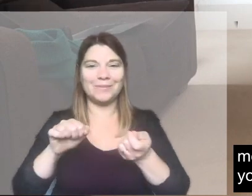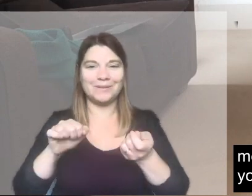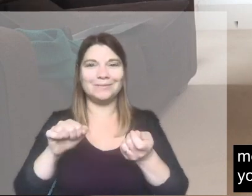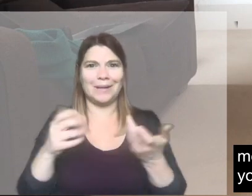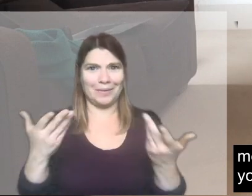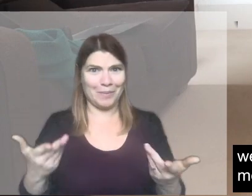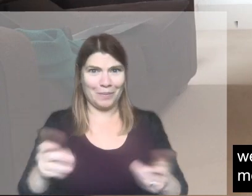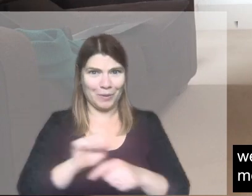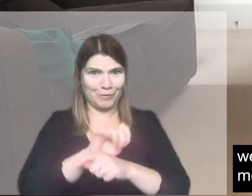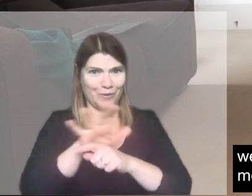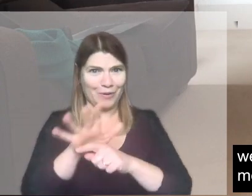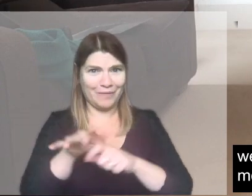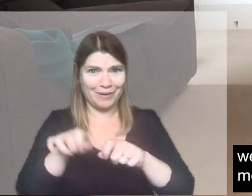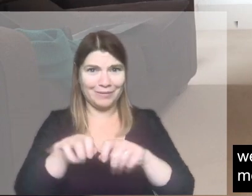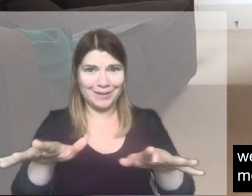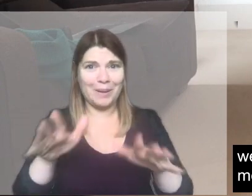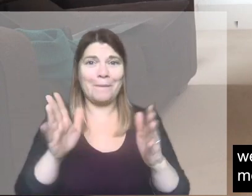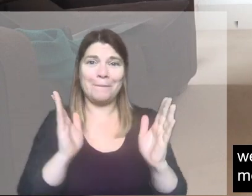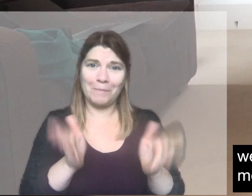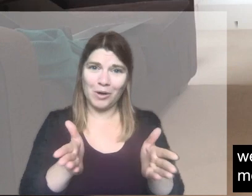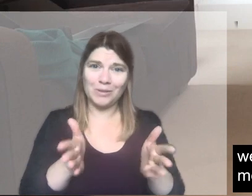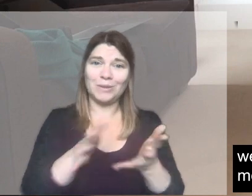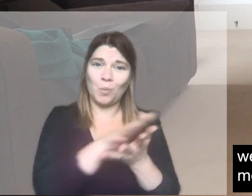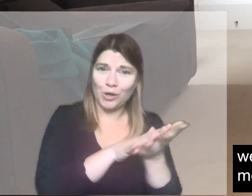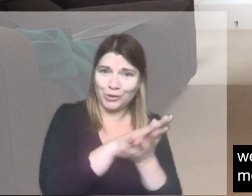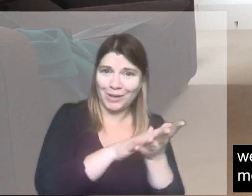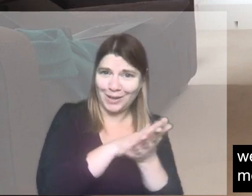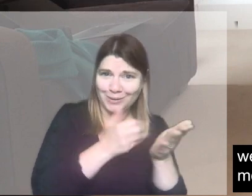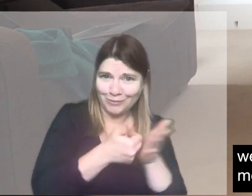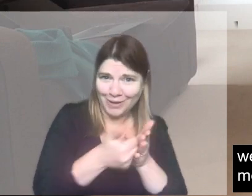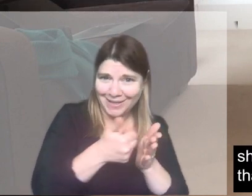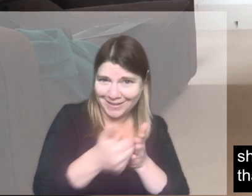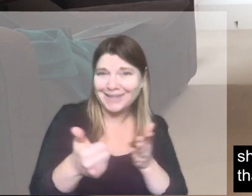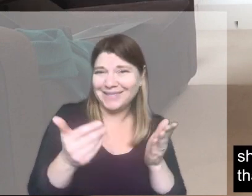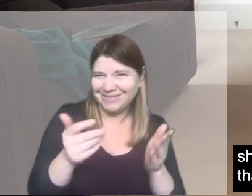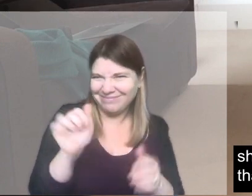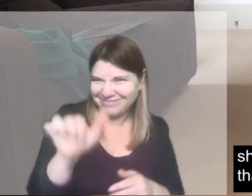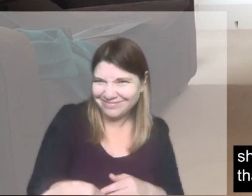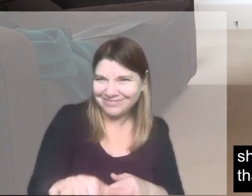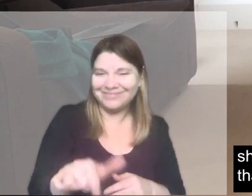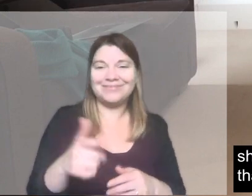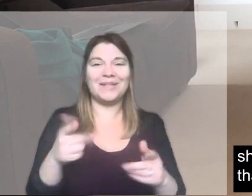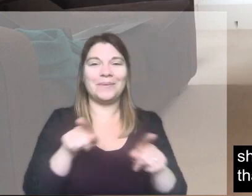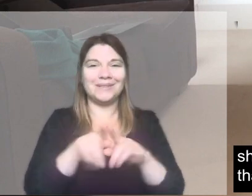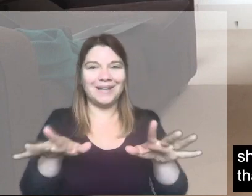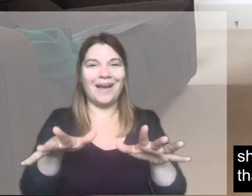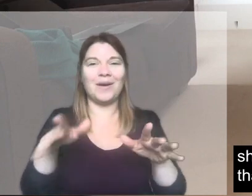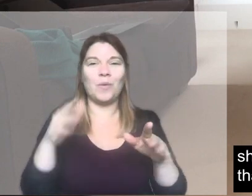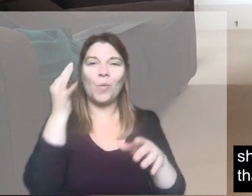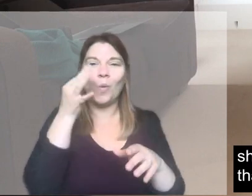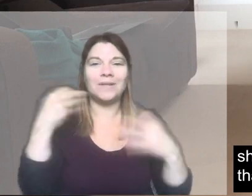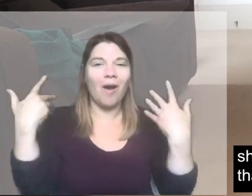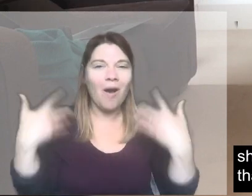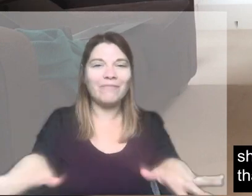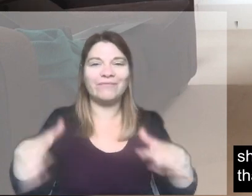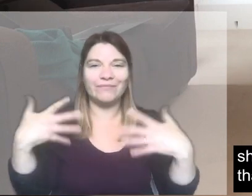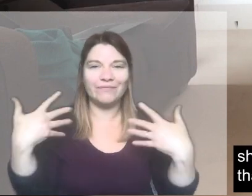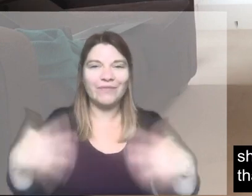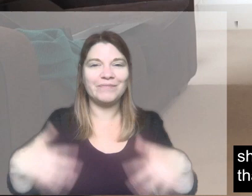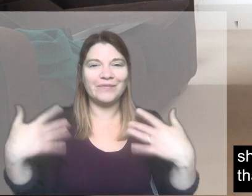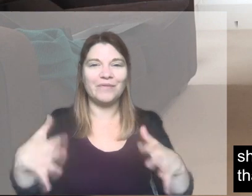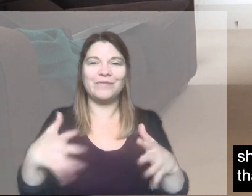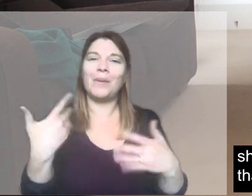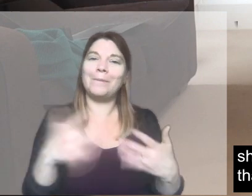in soap there. We do a lot of hand washing at the moment, don't we? So now you're going to shake your hands Like you're shaking